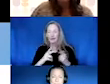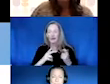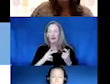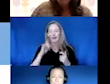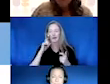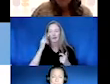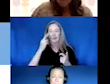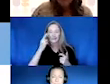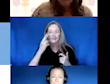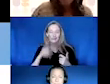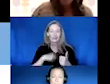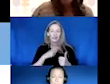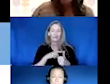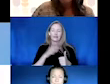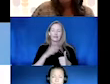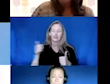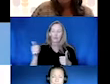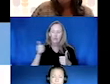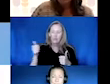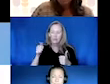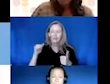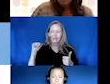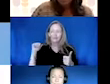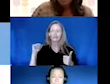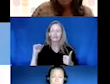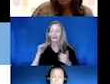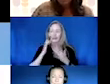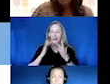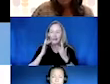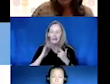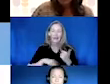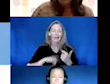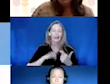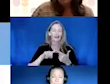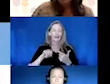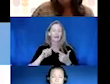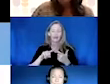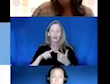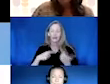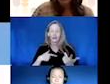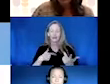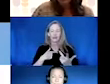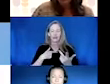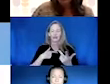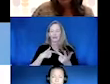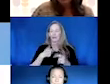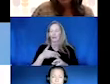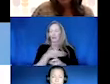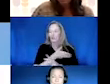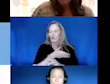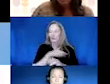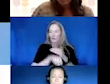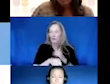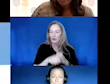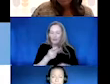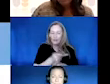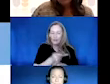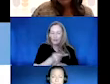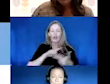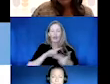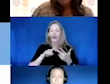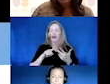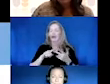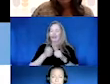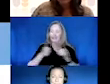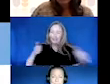reliable transportation, lack of childcare, consequences of missed work, language